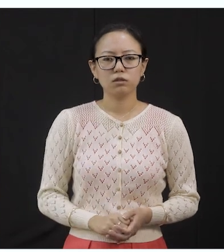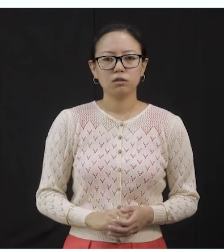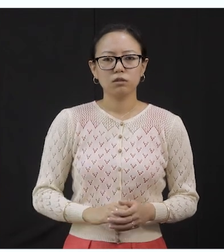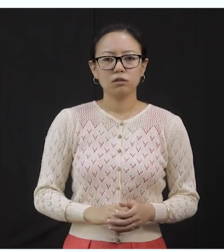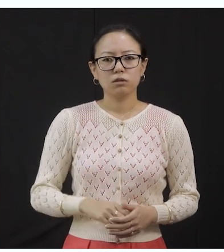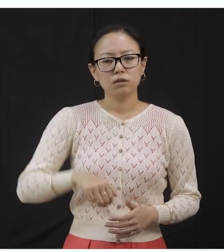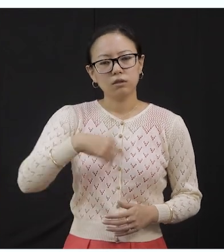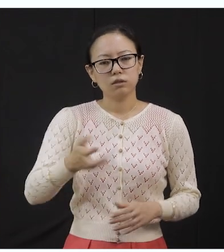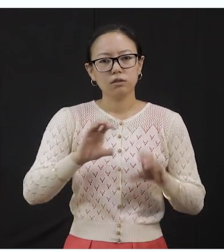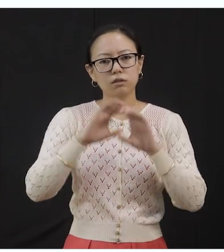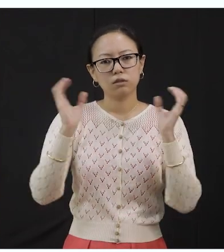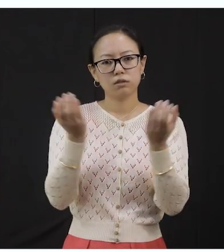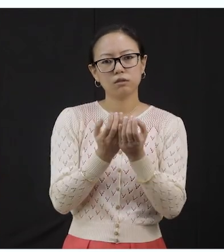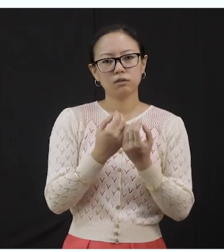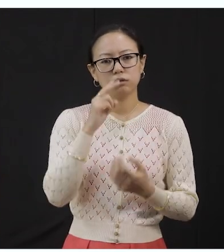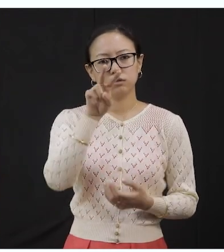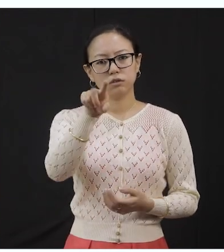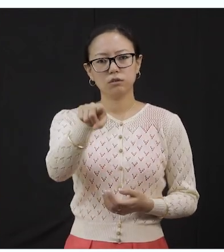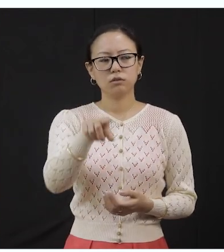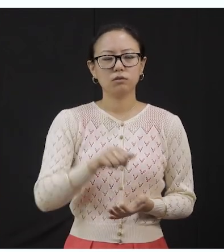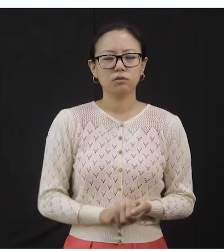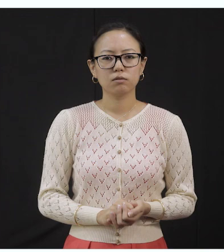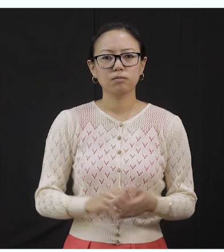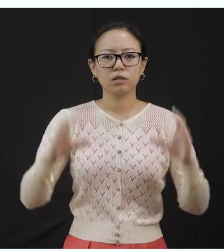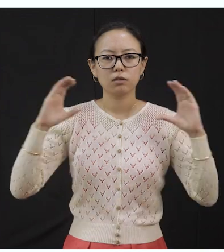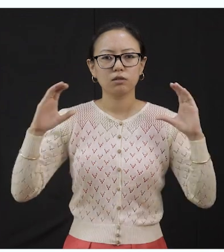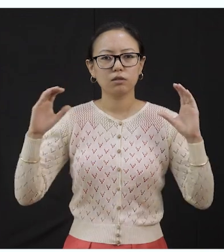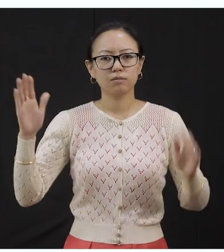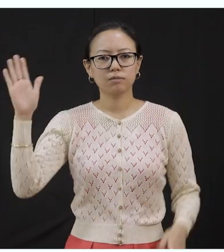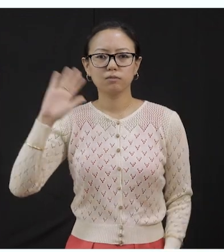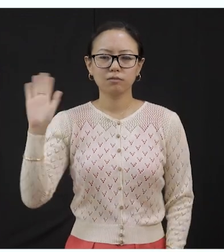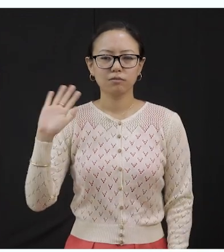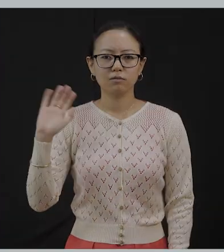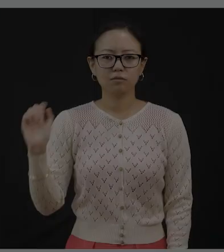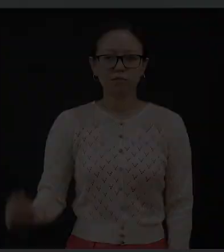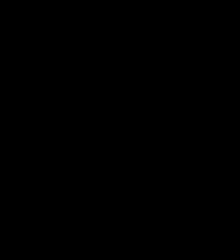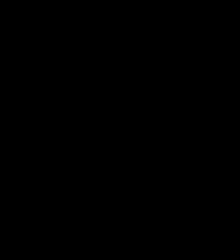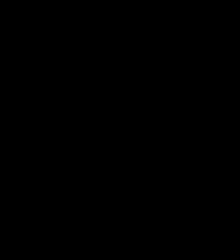next video with a very interesting chapter. Till then, take care. Bye bye.